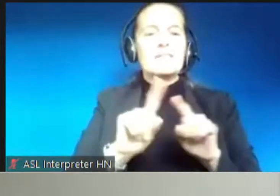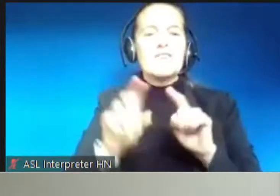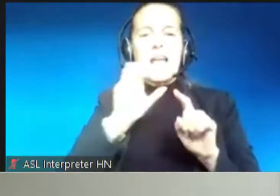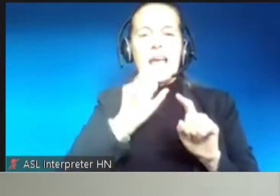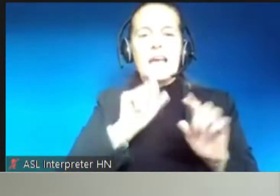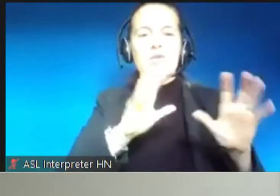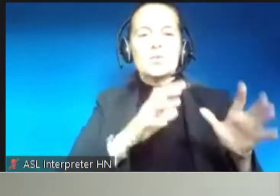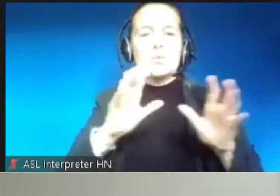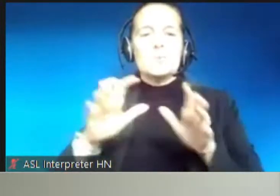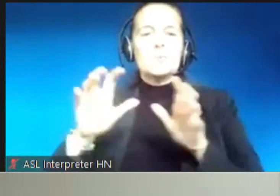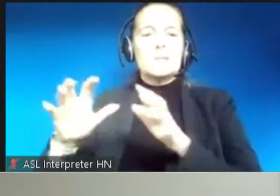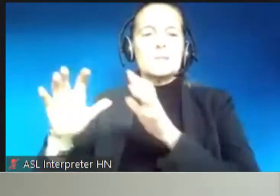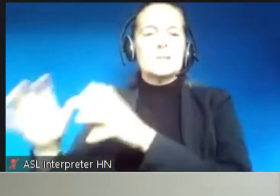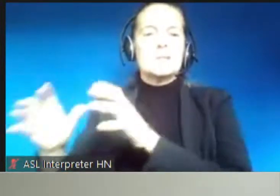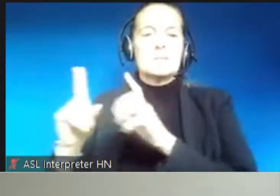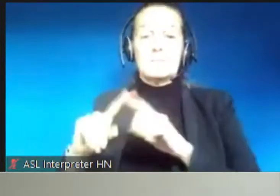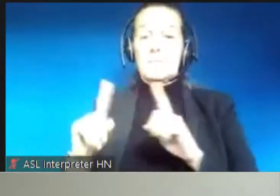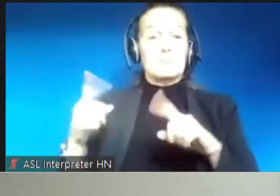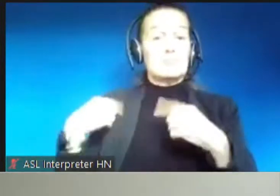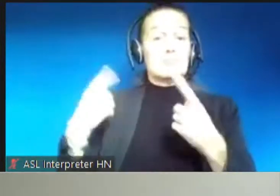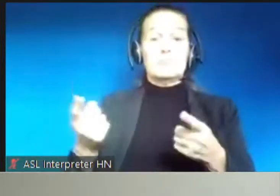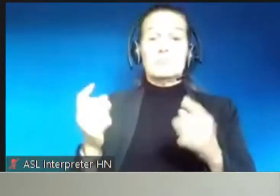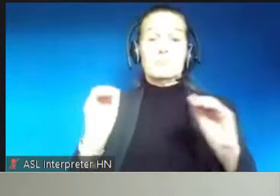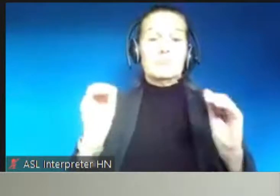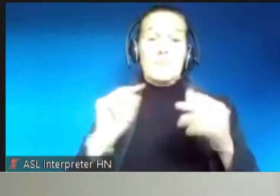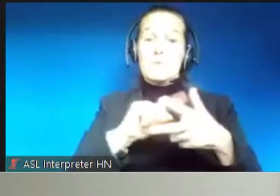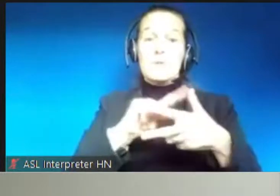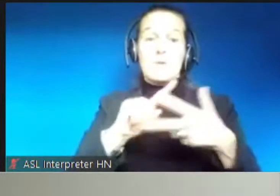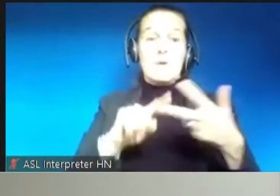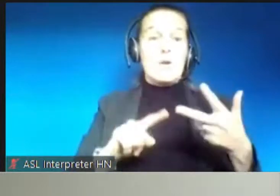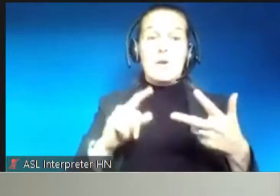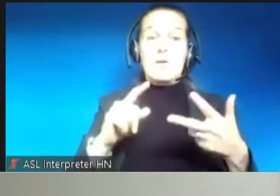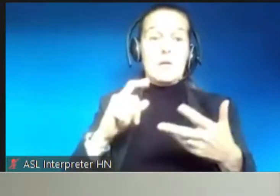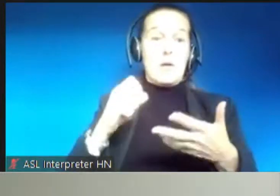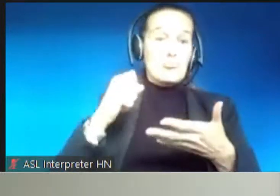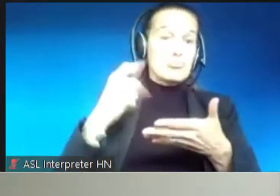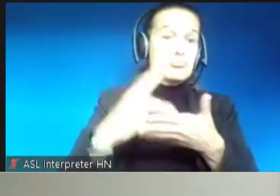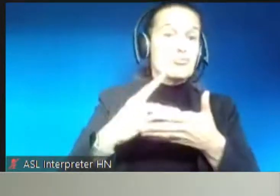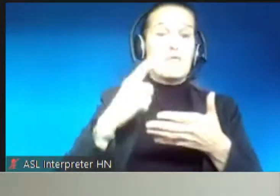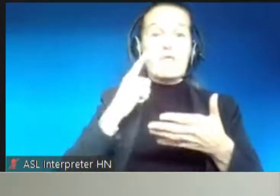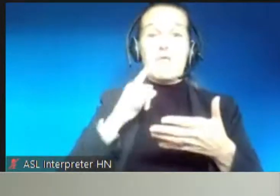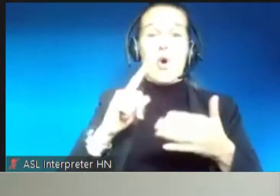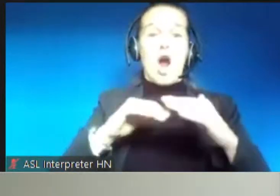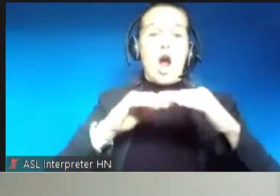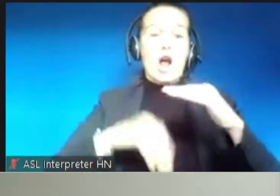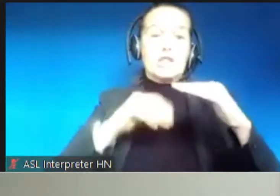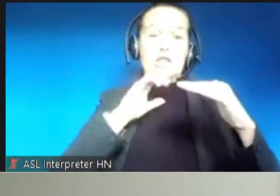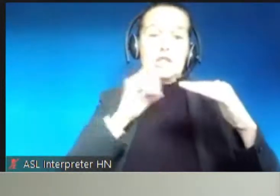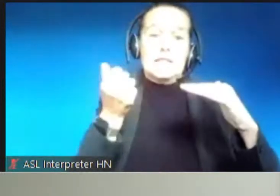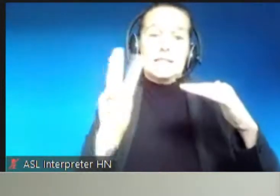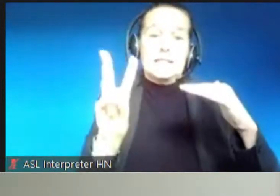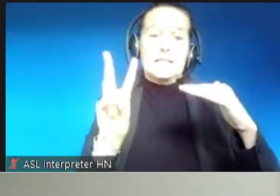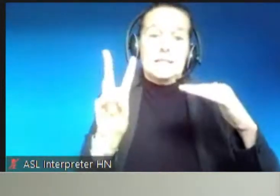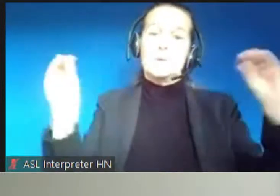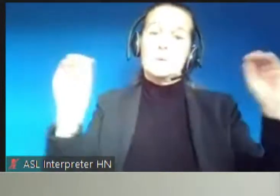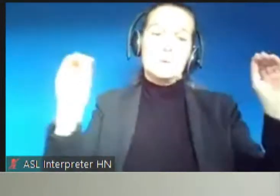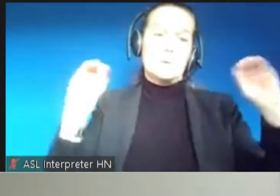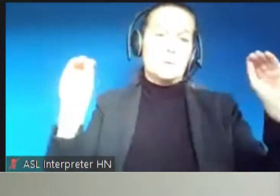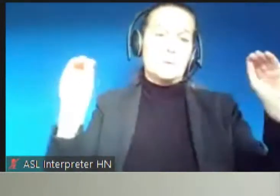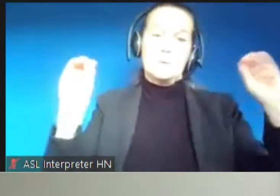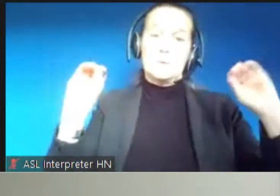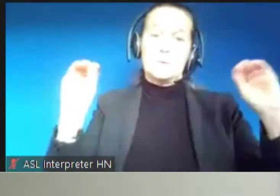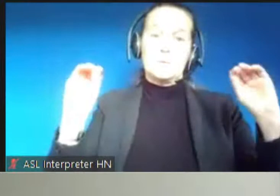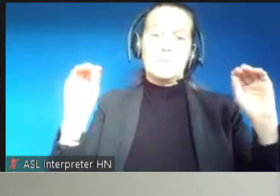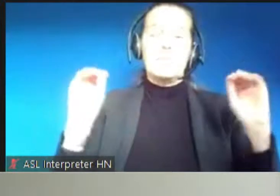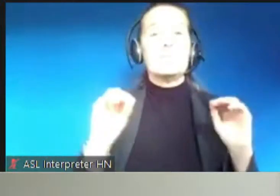far, none of the vaccines have been approved for use in people under 16. And remember, it